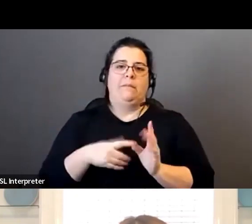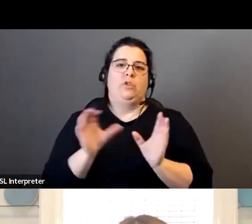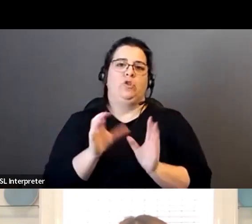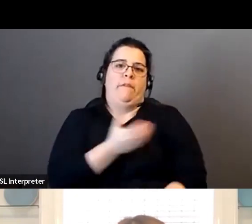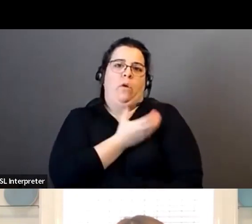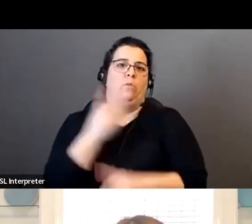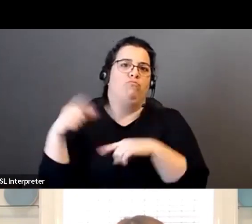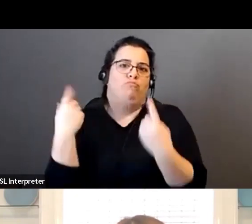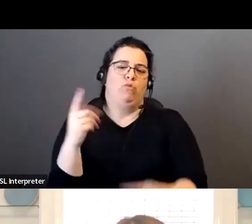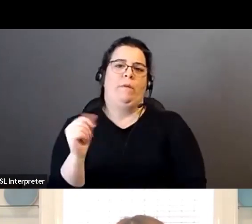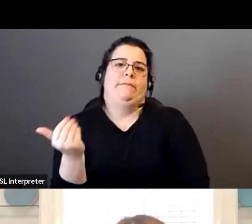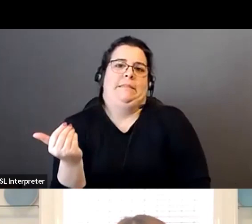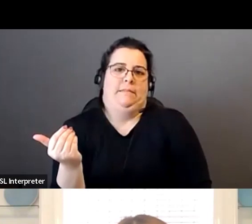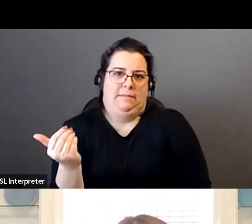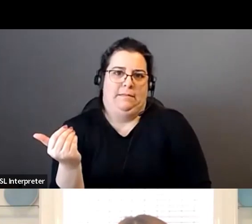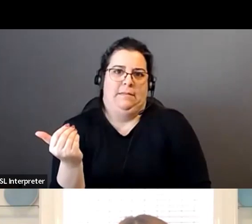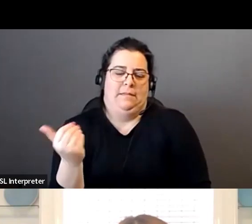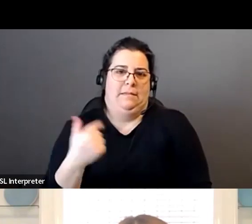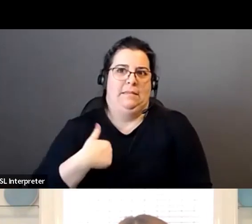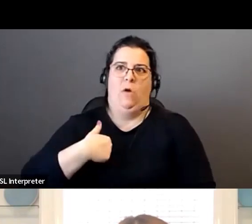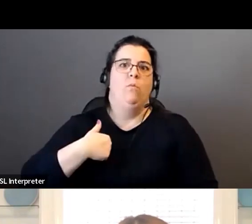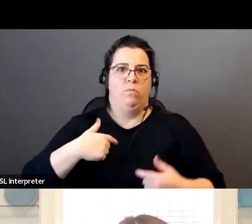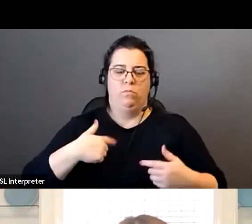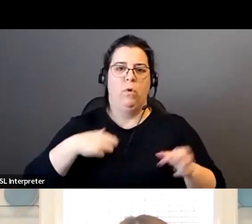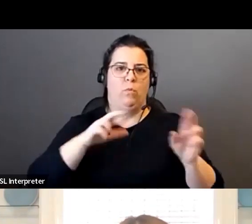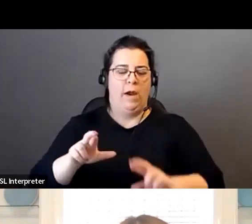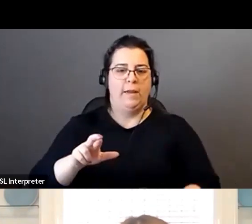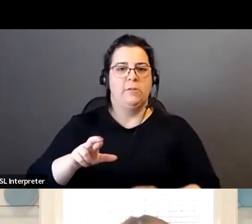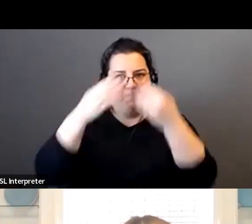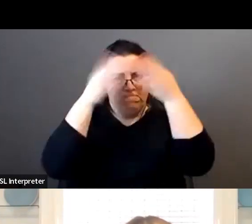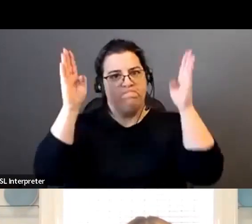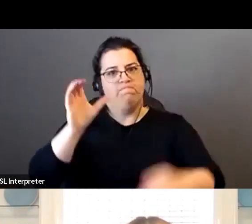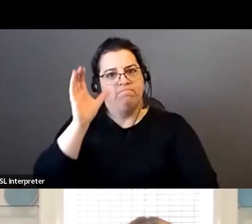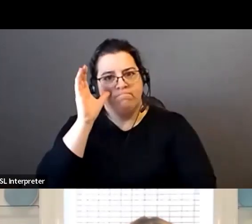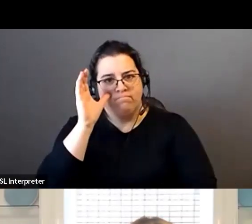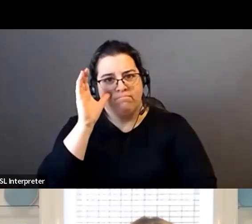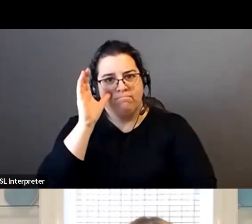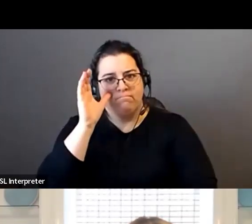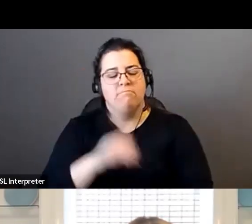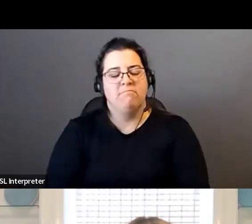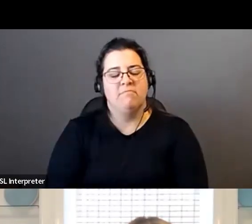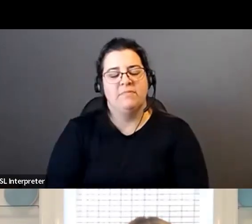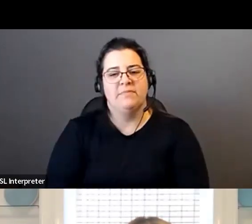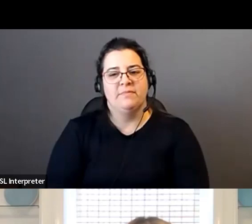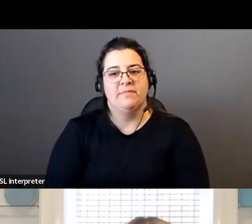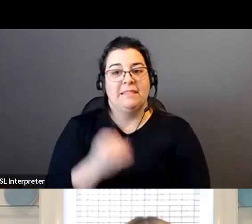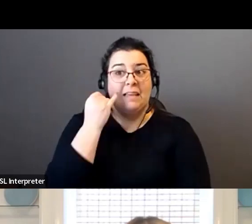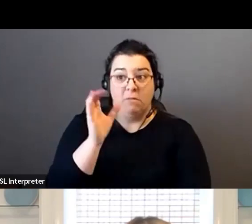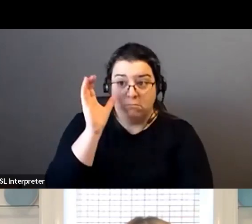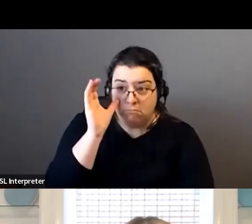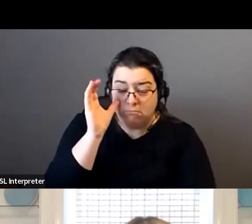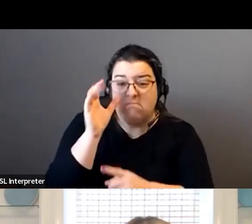is the core. And when people felt listened to, it opens up wide spaces. It really